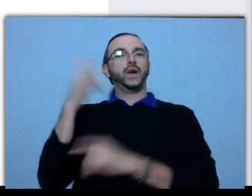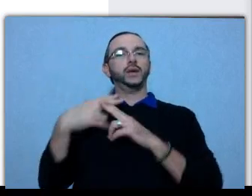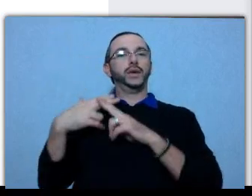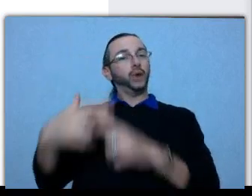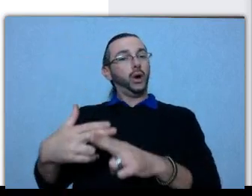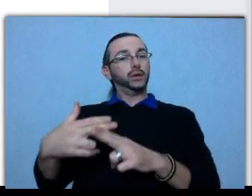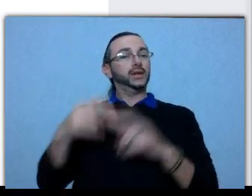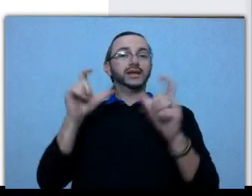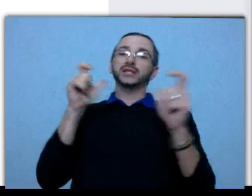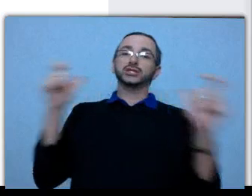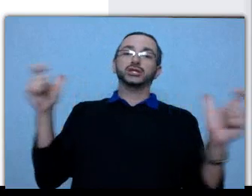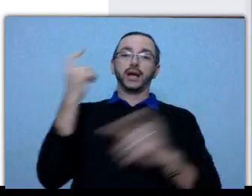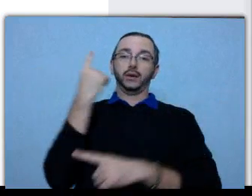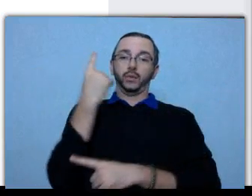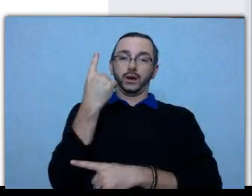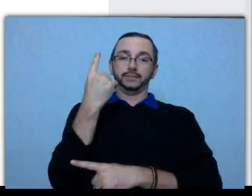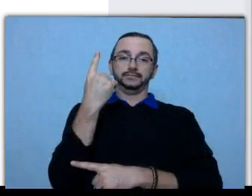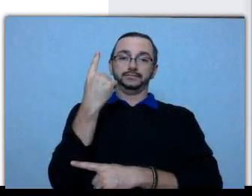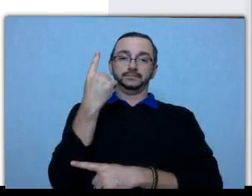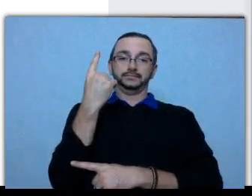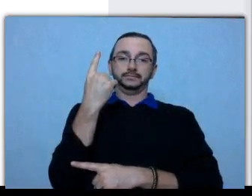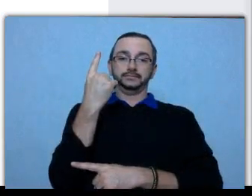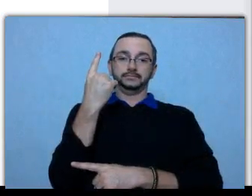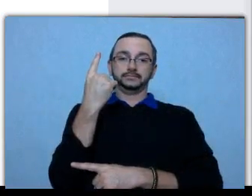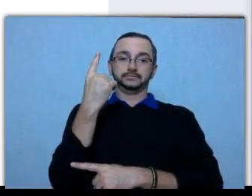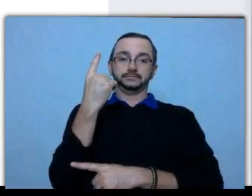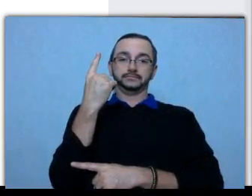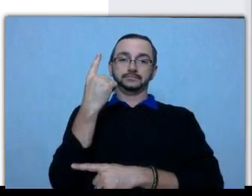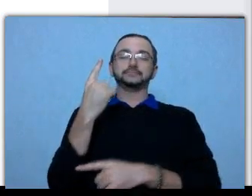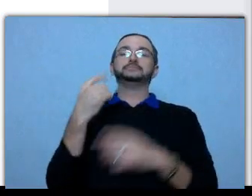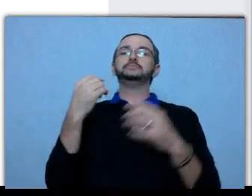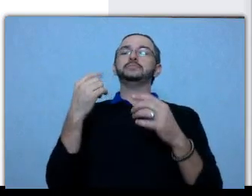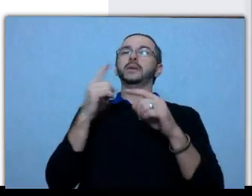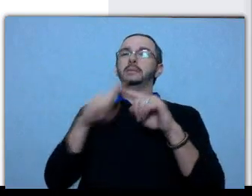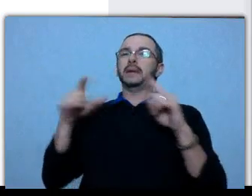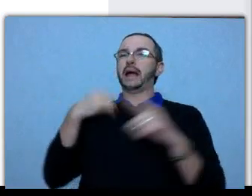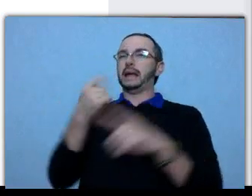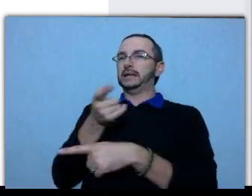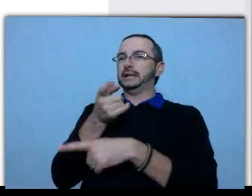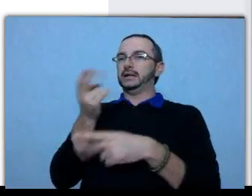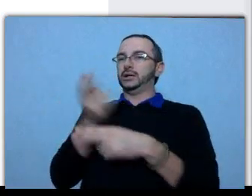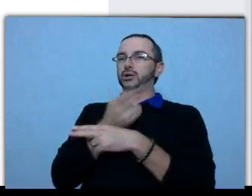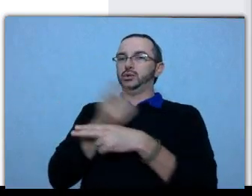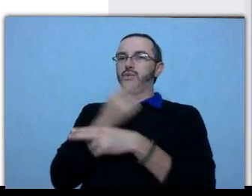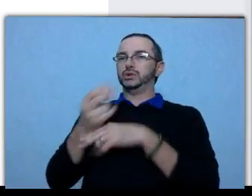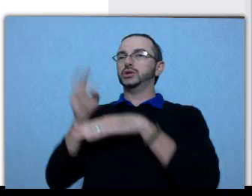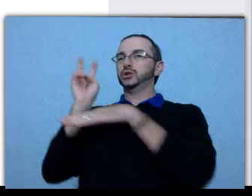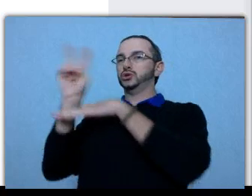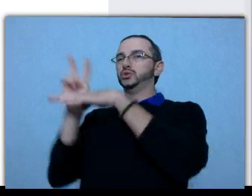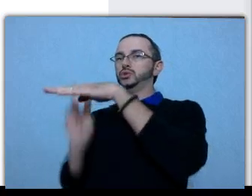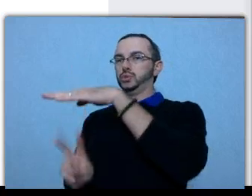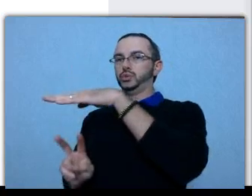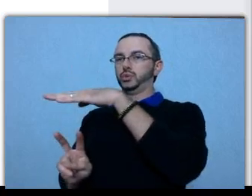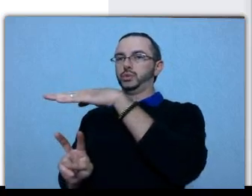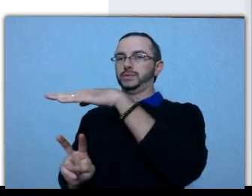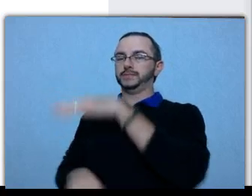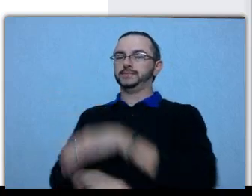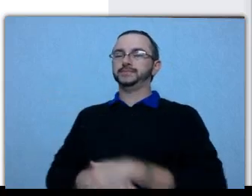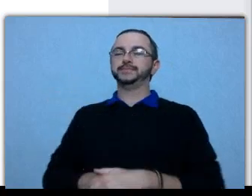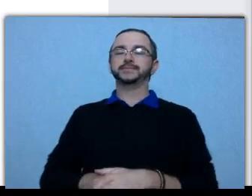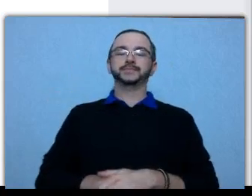1. So, we have multiple examples here, and we're going to stick with our 2 over 2 example. I'm going to erase